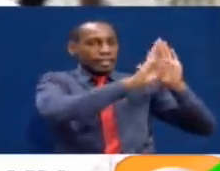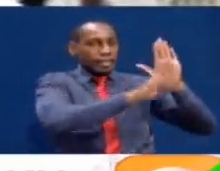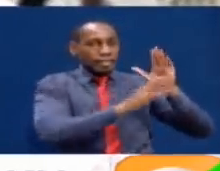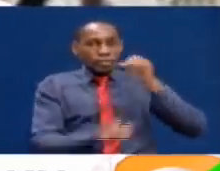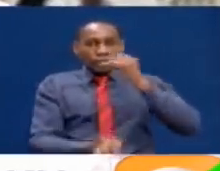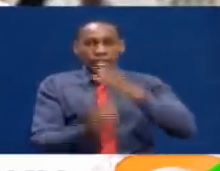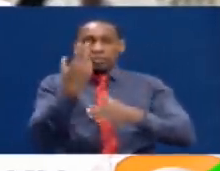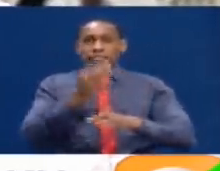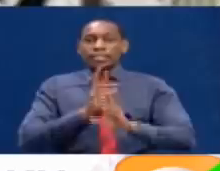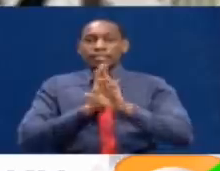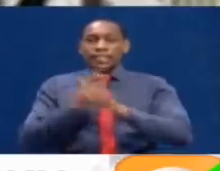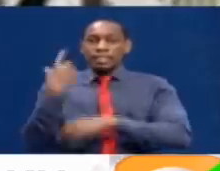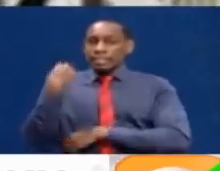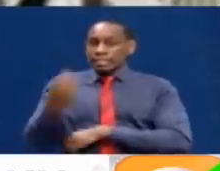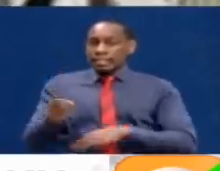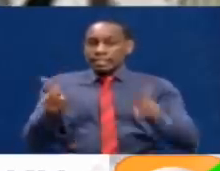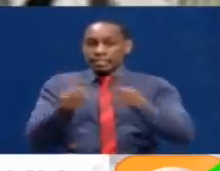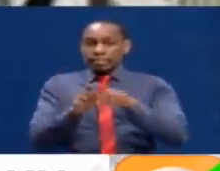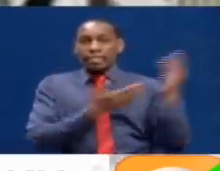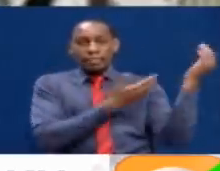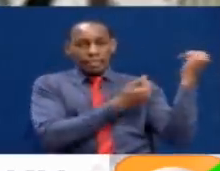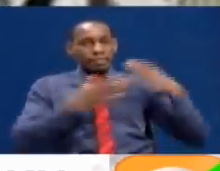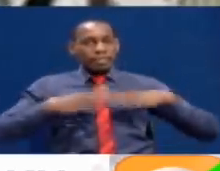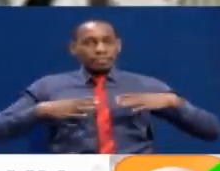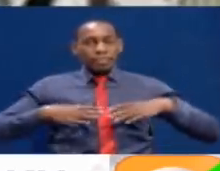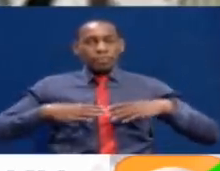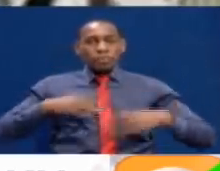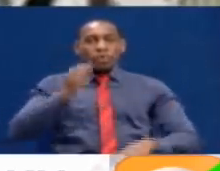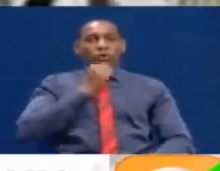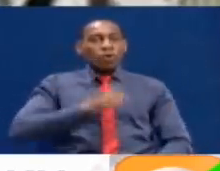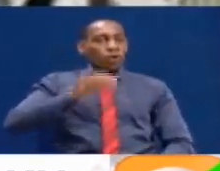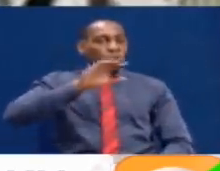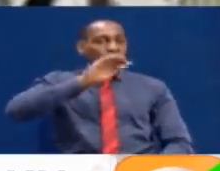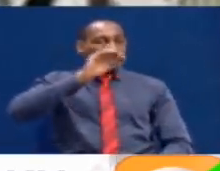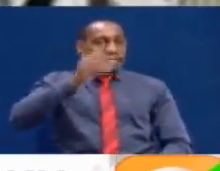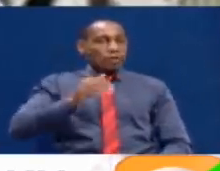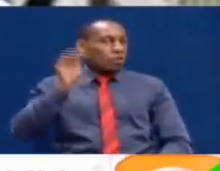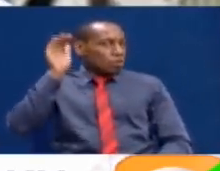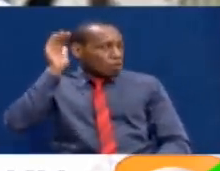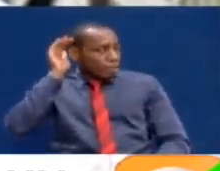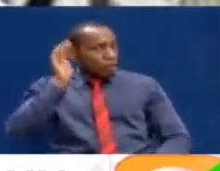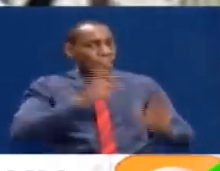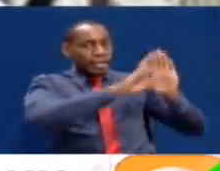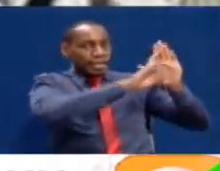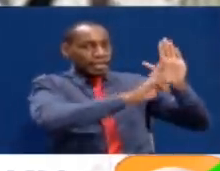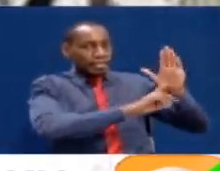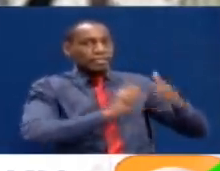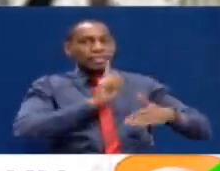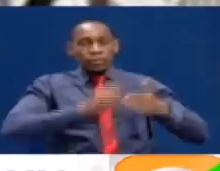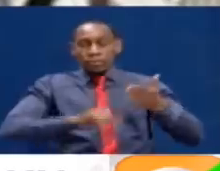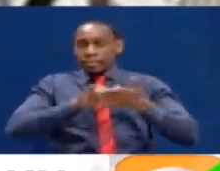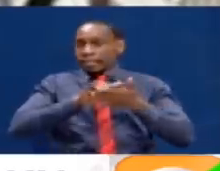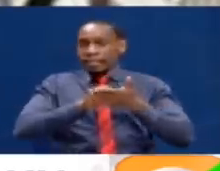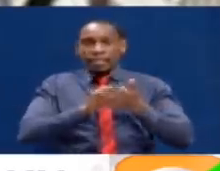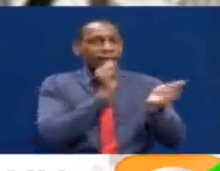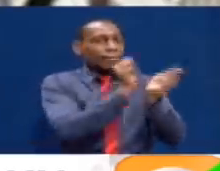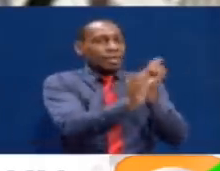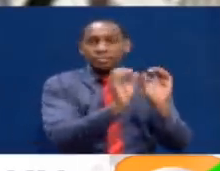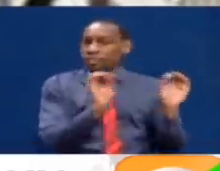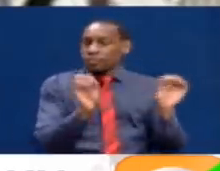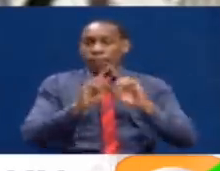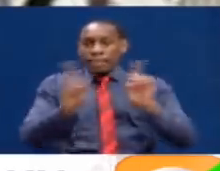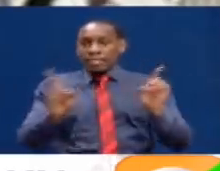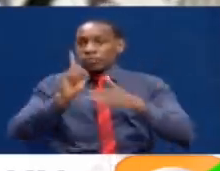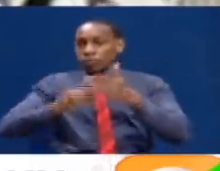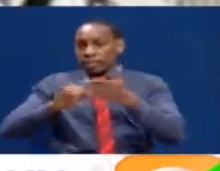set yesterday, and they expect that residents of Old Town to be heeding to that call, saying that this is not a punishment,